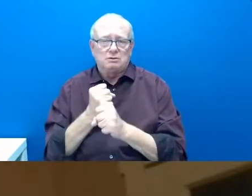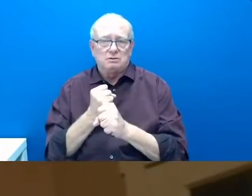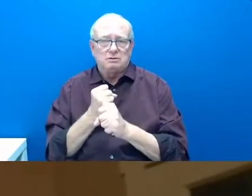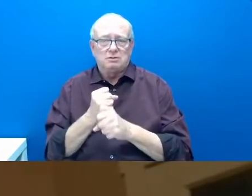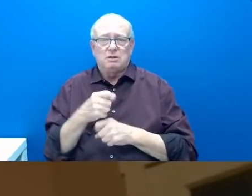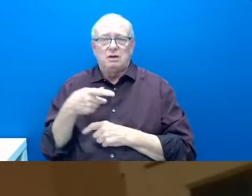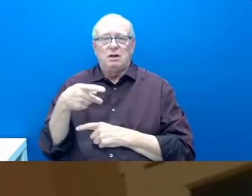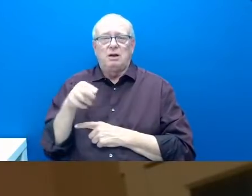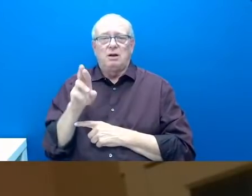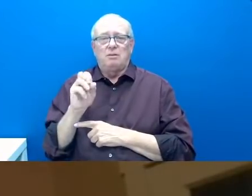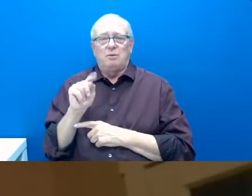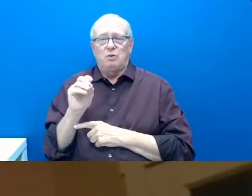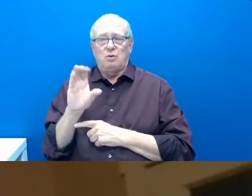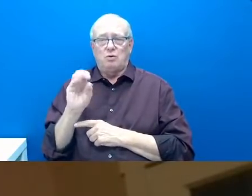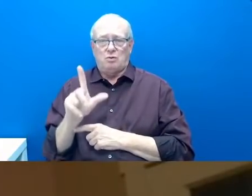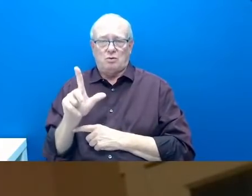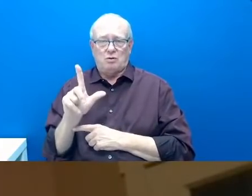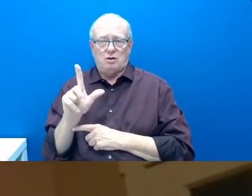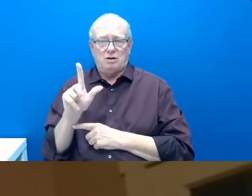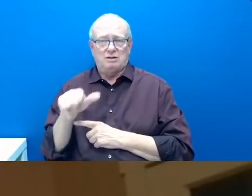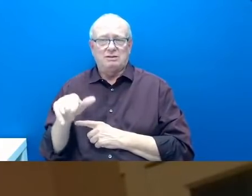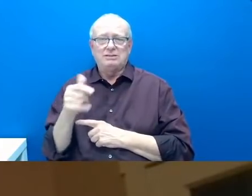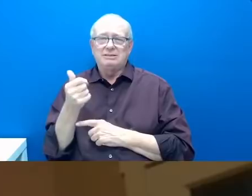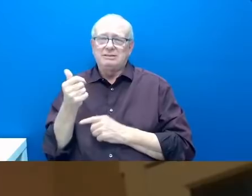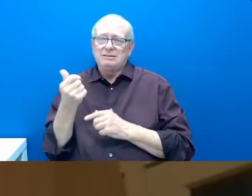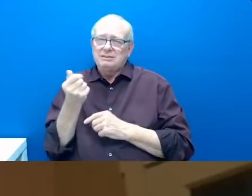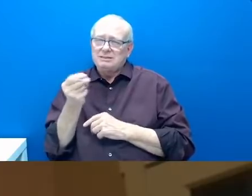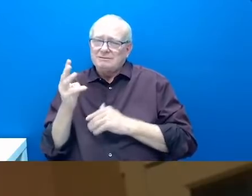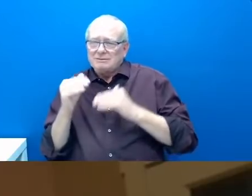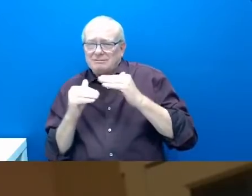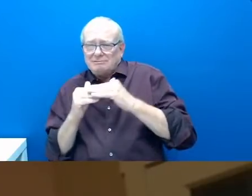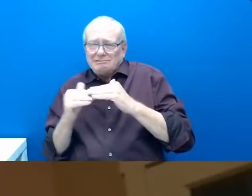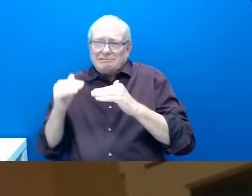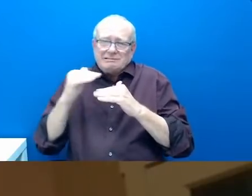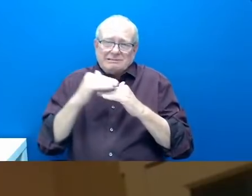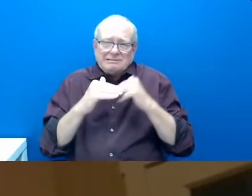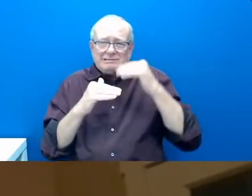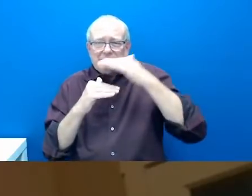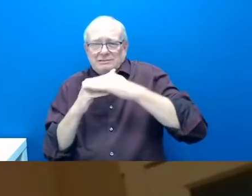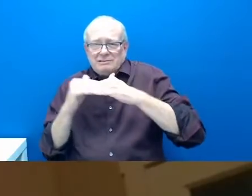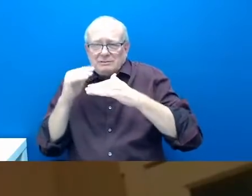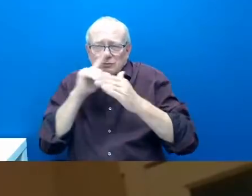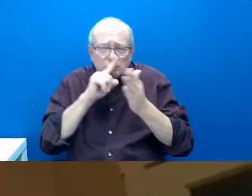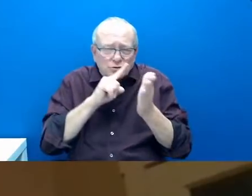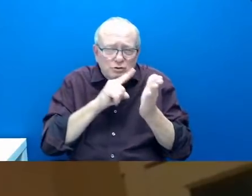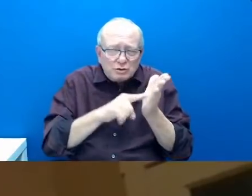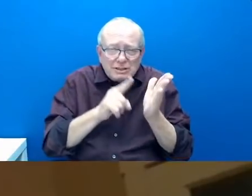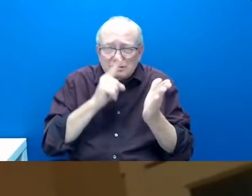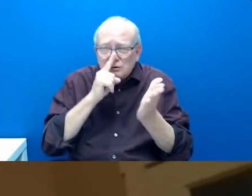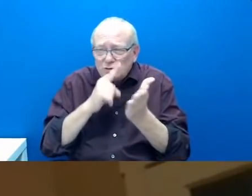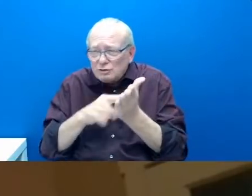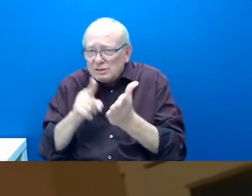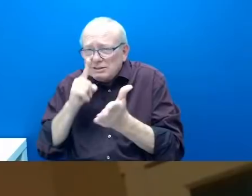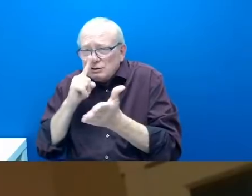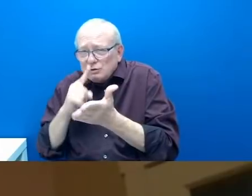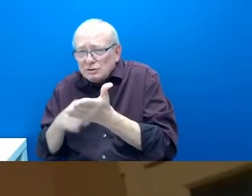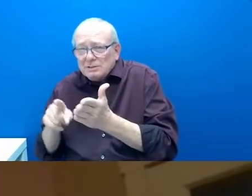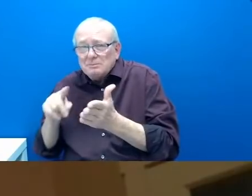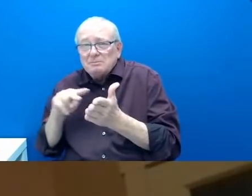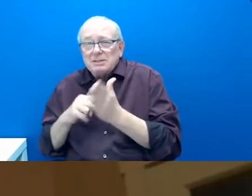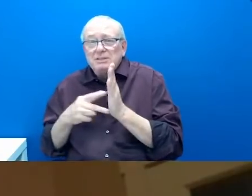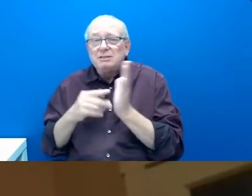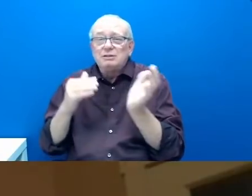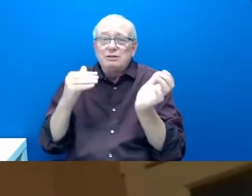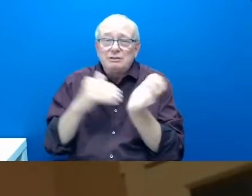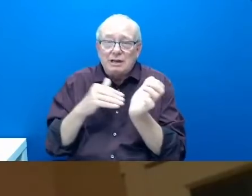there are multiple levels and layers of checks and balances, and these are in place to ensure that no physician is tasked with making these decisions on the fly